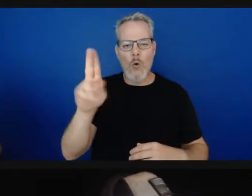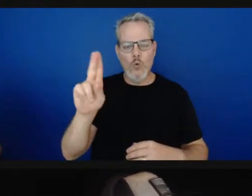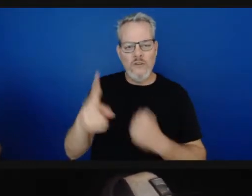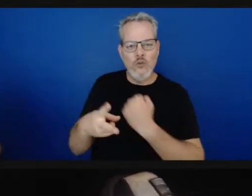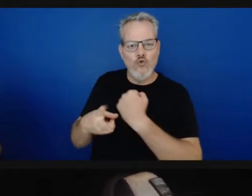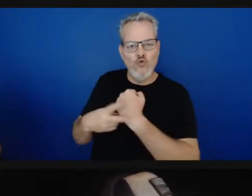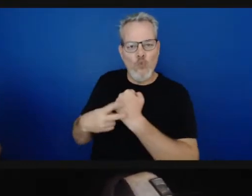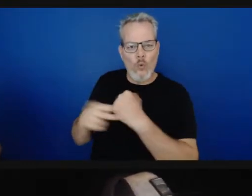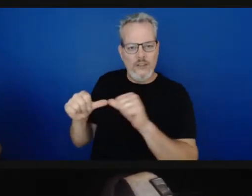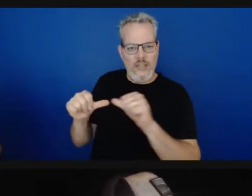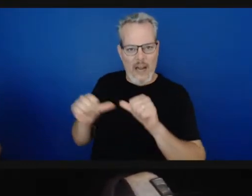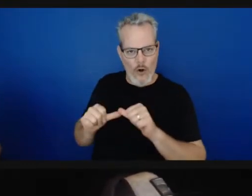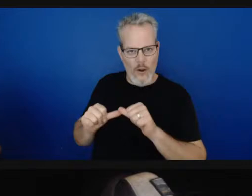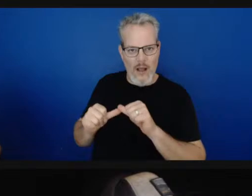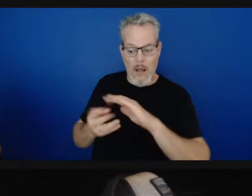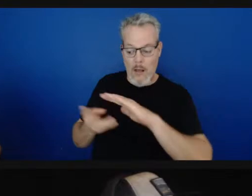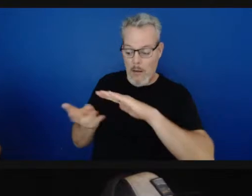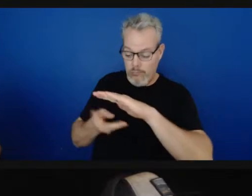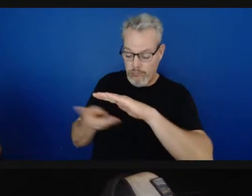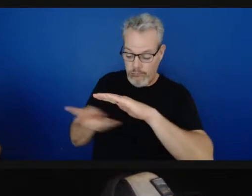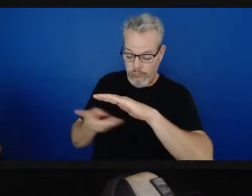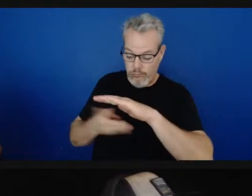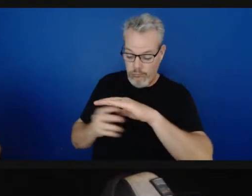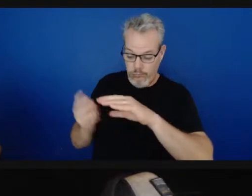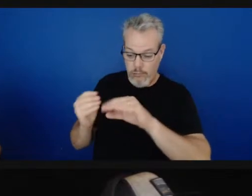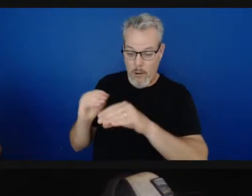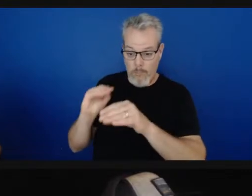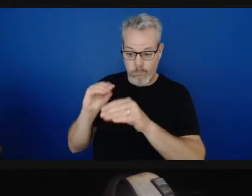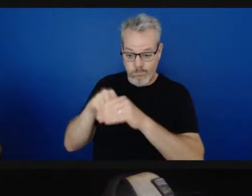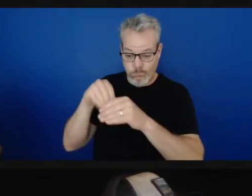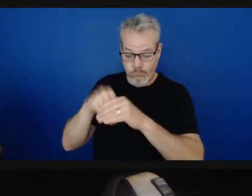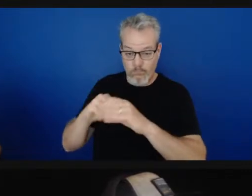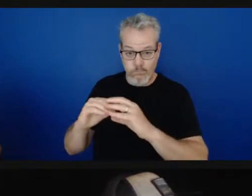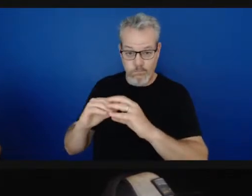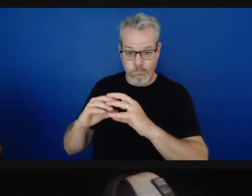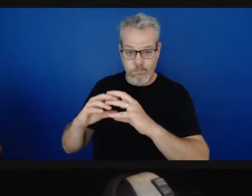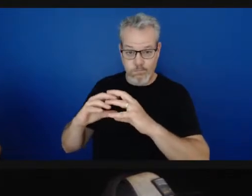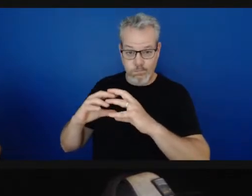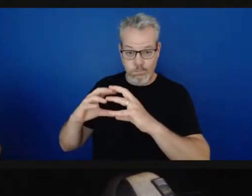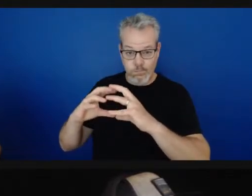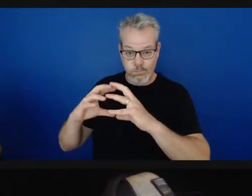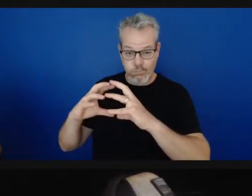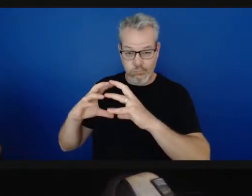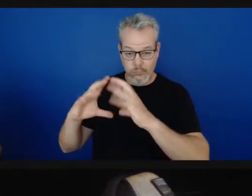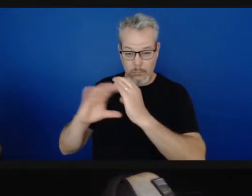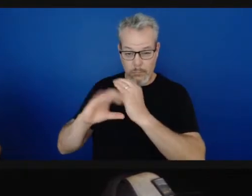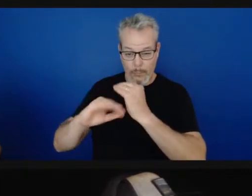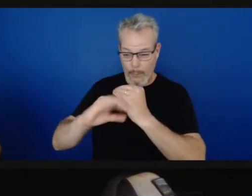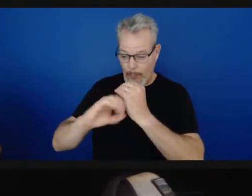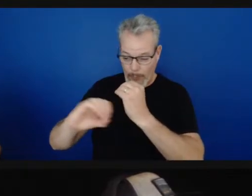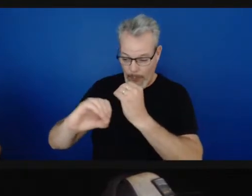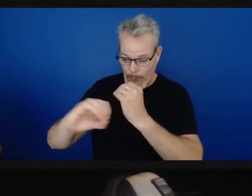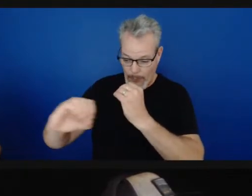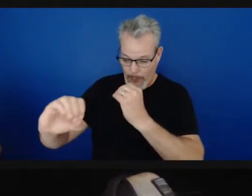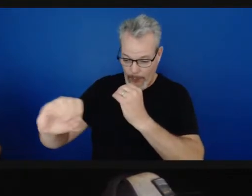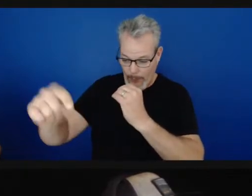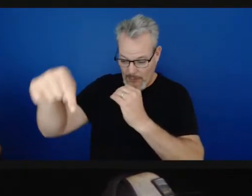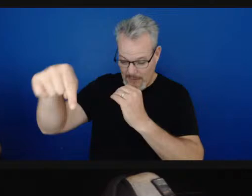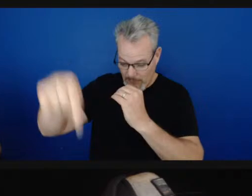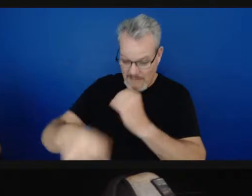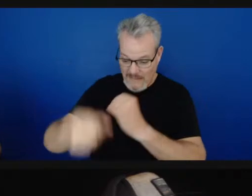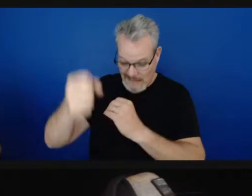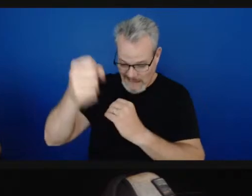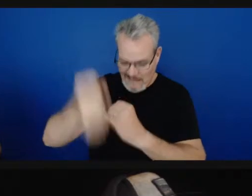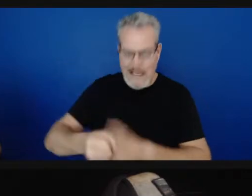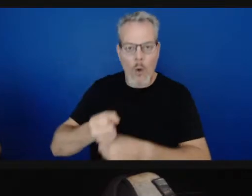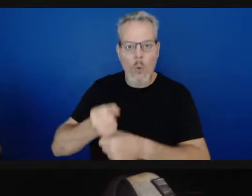is pressurizing, filling that area first, and then working its way through that network to the south, causing that extra earthquakes and